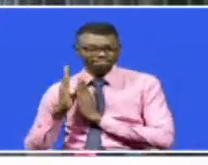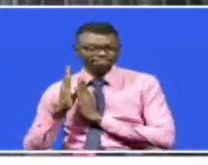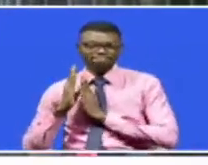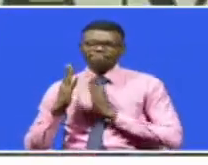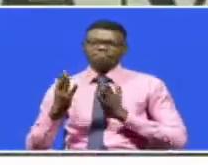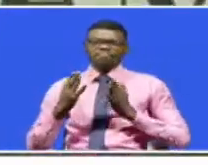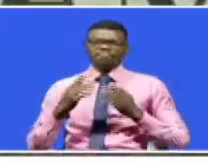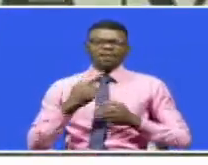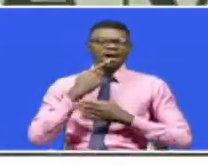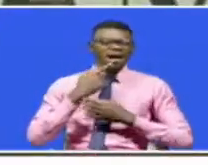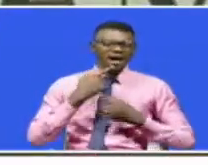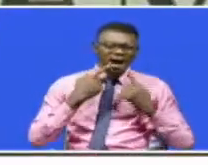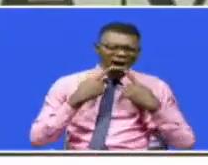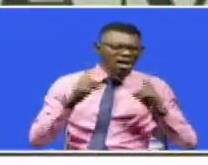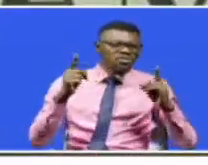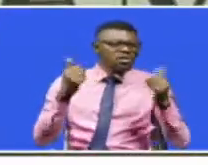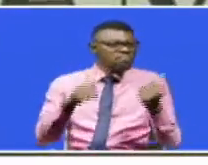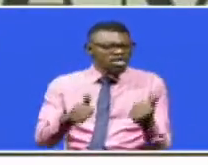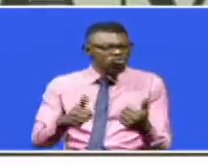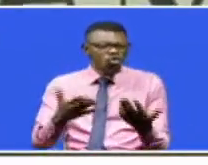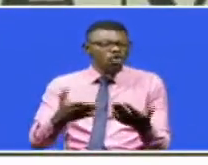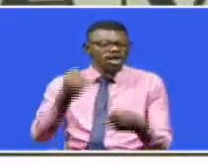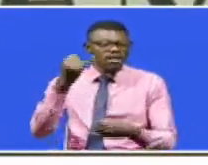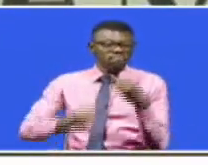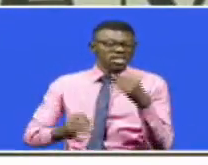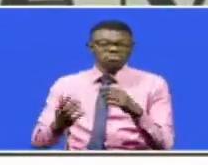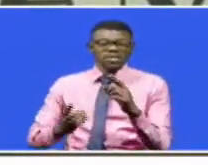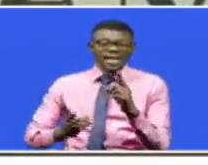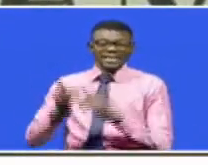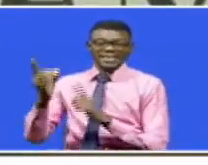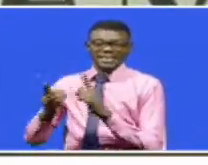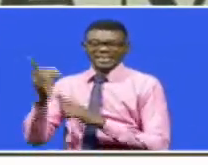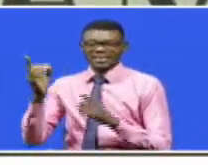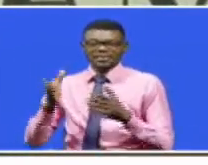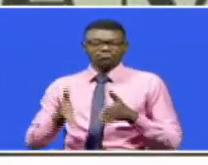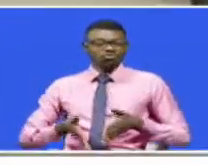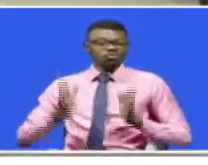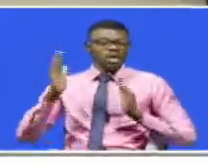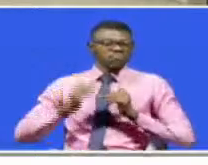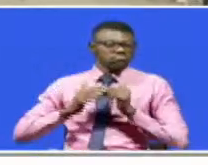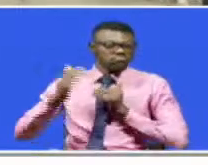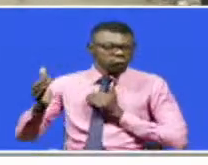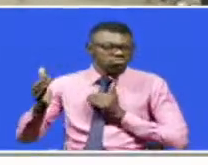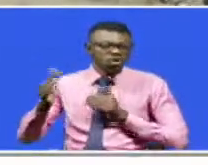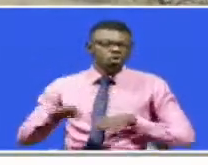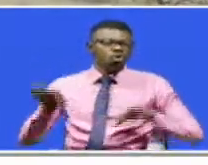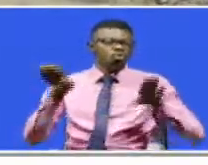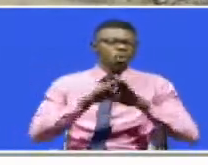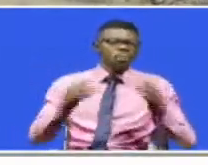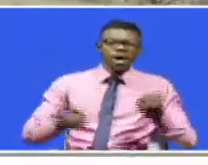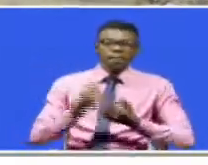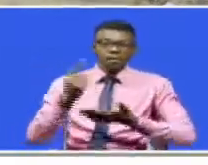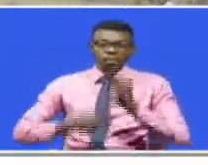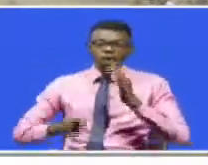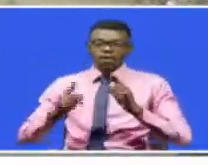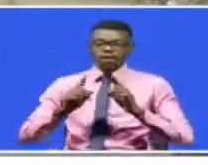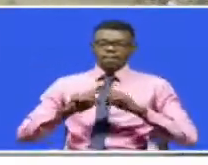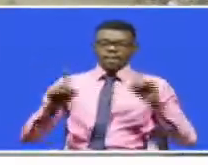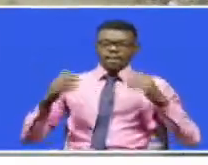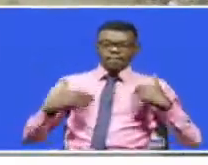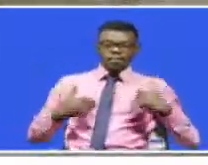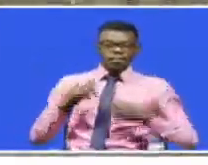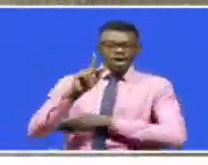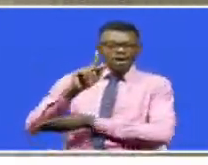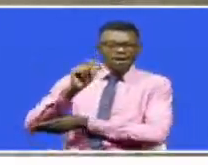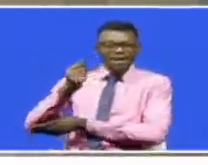Refugee Agency has met the deadline in coming up with a comprehensive roadmap for the closure, the residents of Kakuma